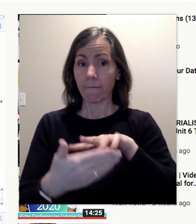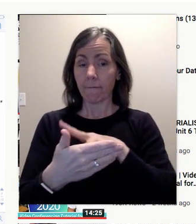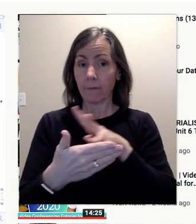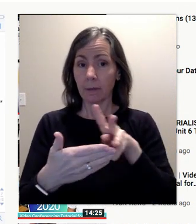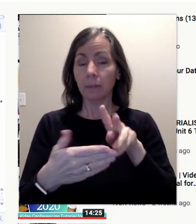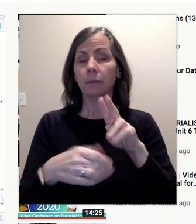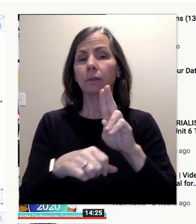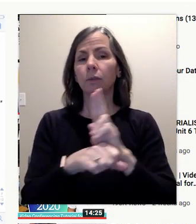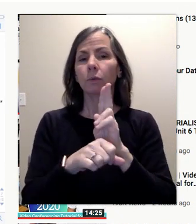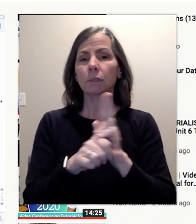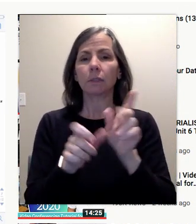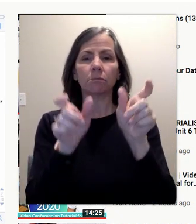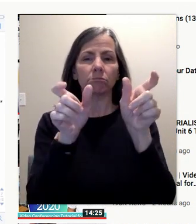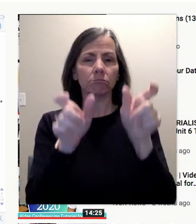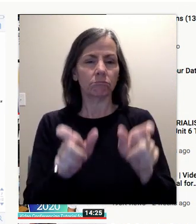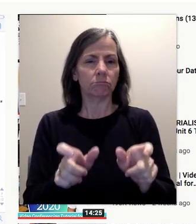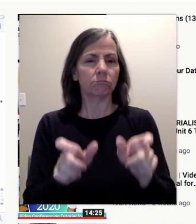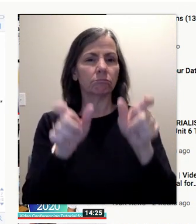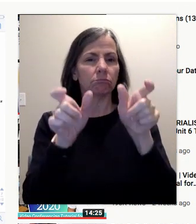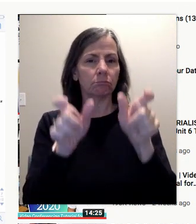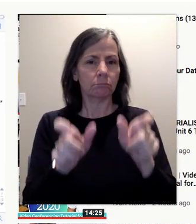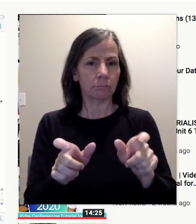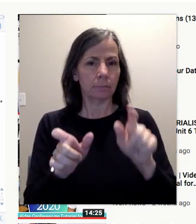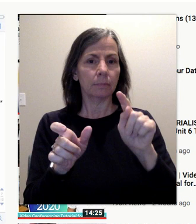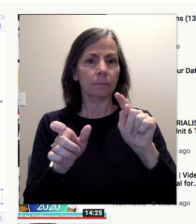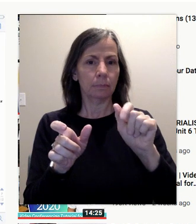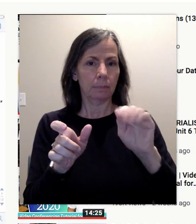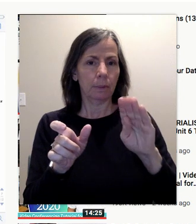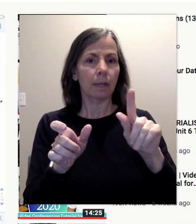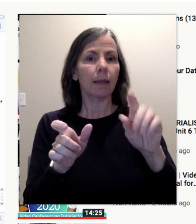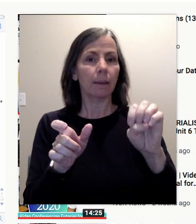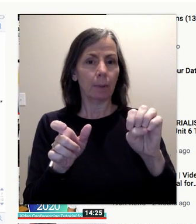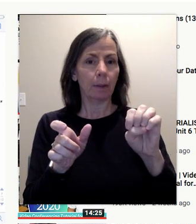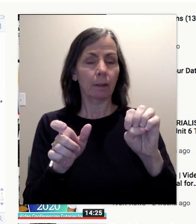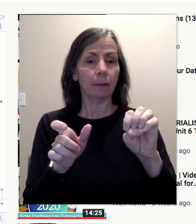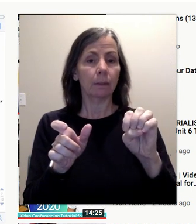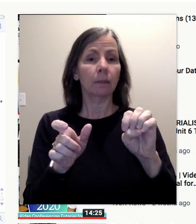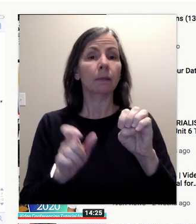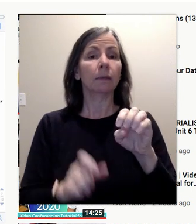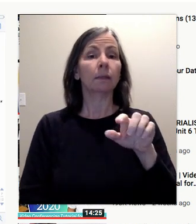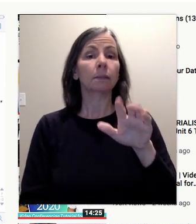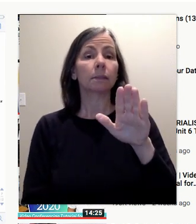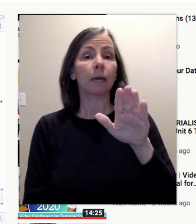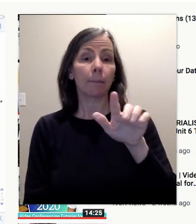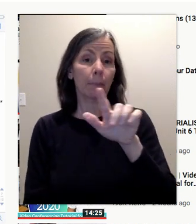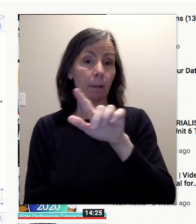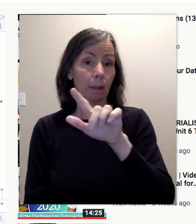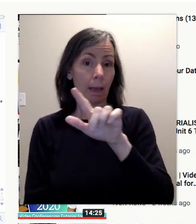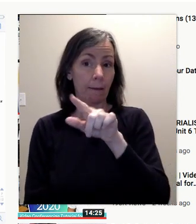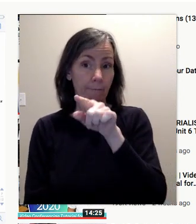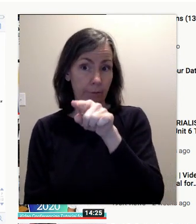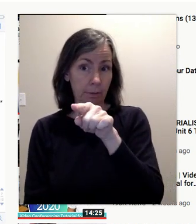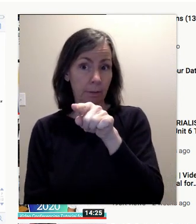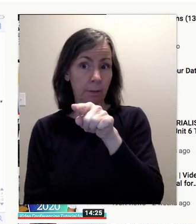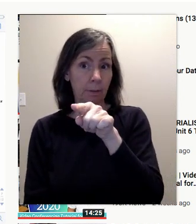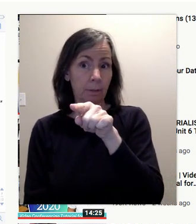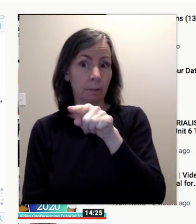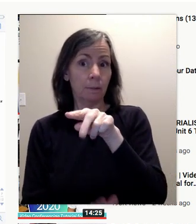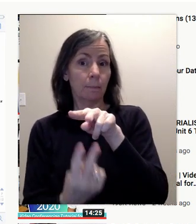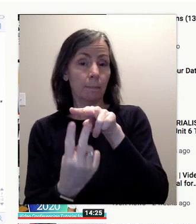So if we look on the top left corner, we have our first pair,